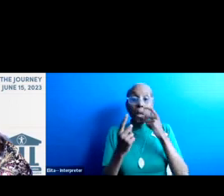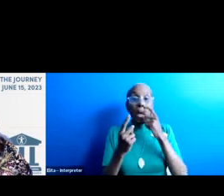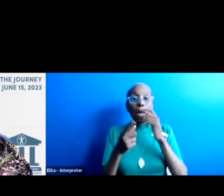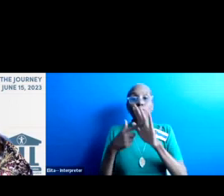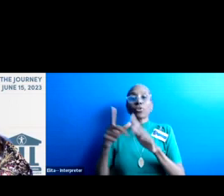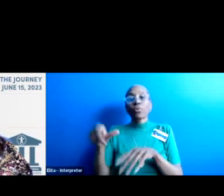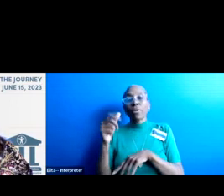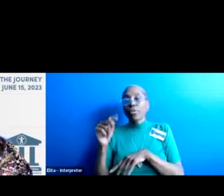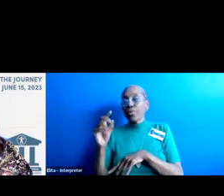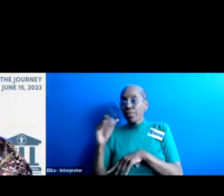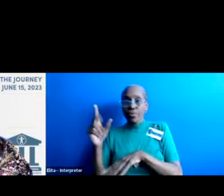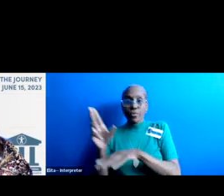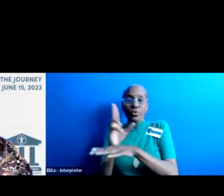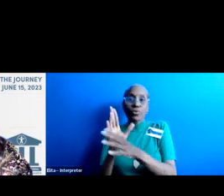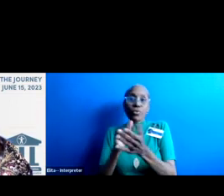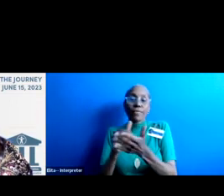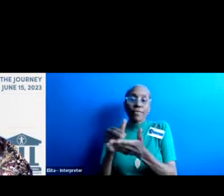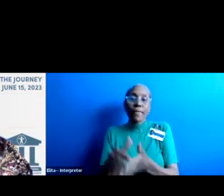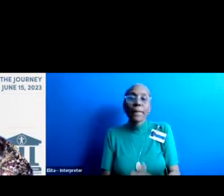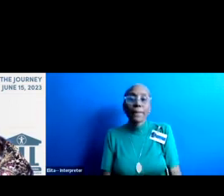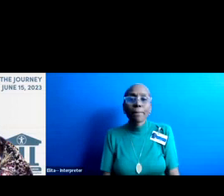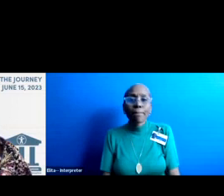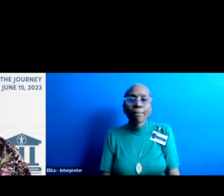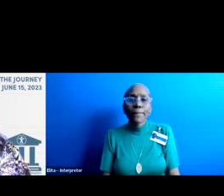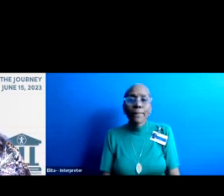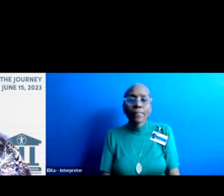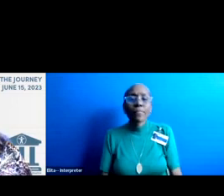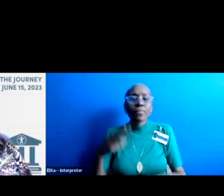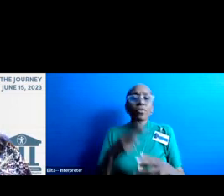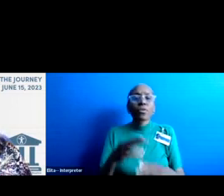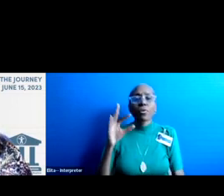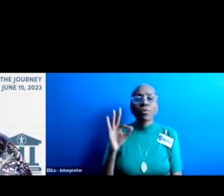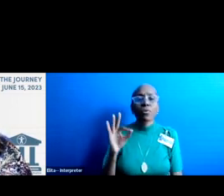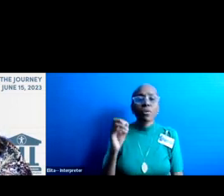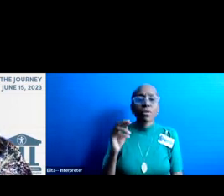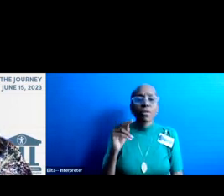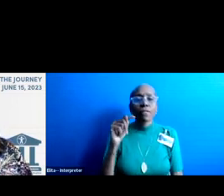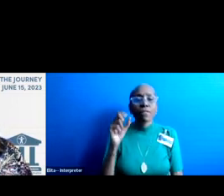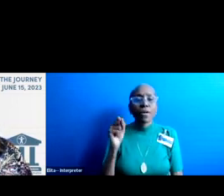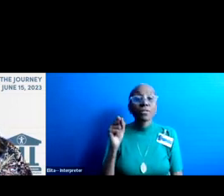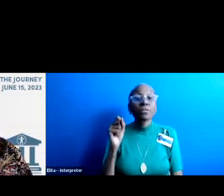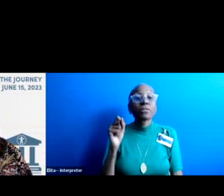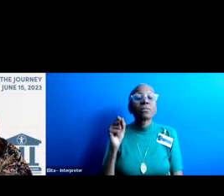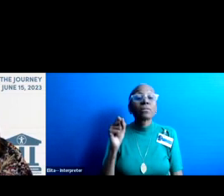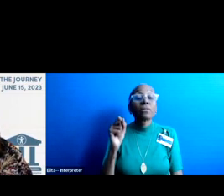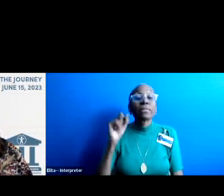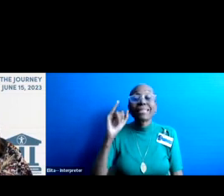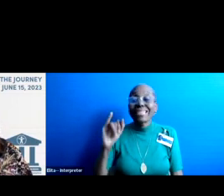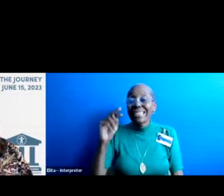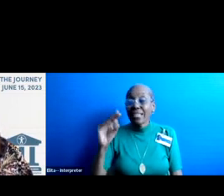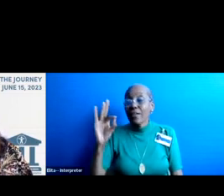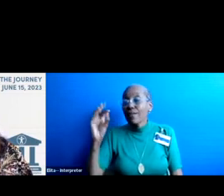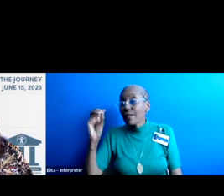show you another tool that I use quite a lot, and it's called Fonts Infos with lots of plural for some